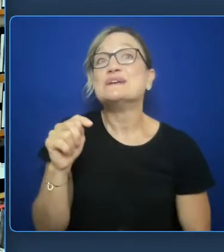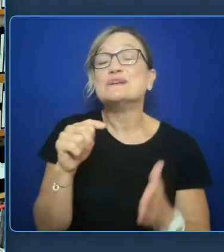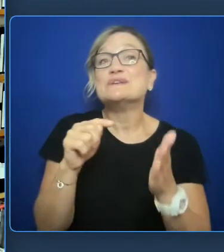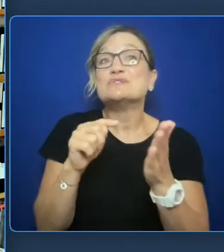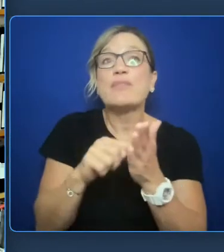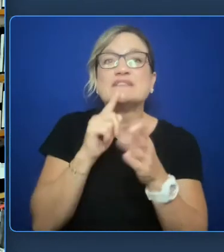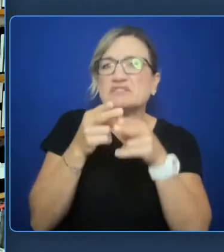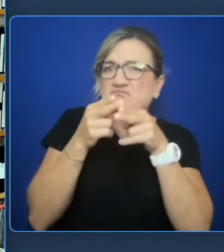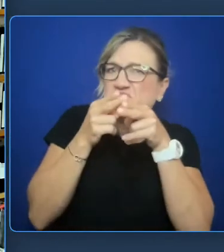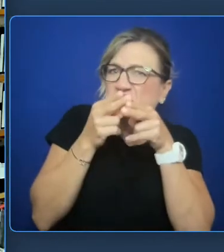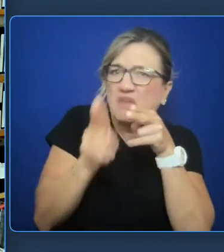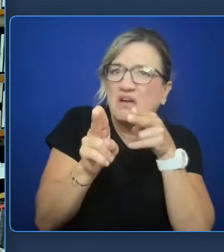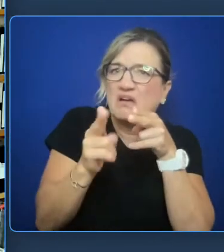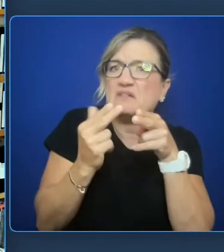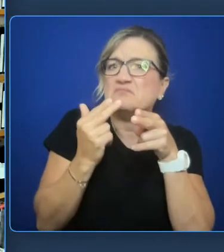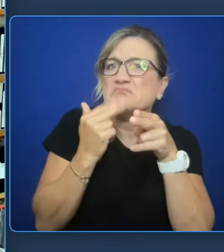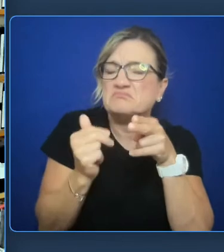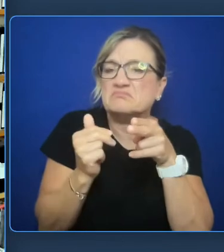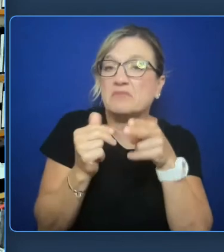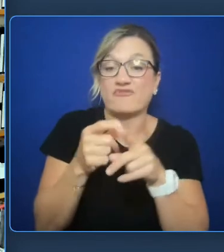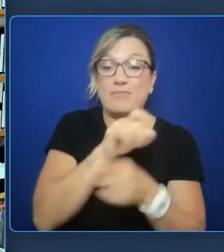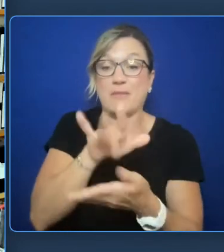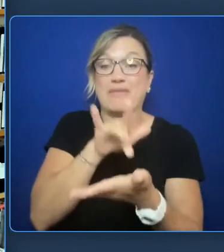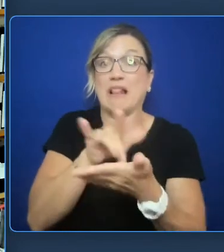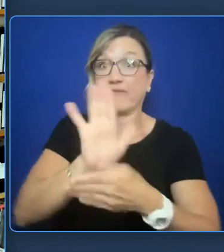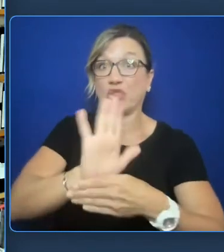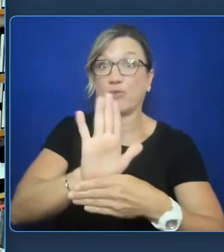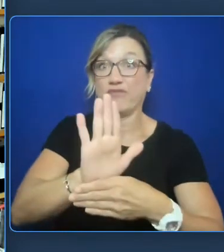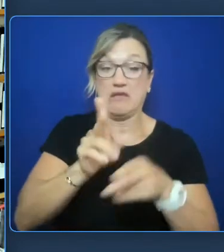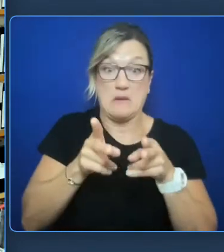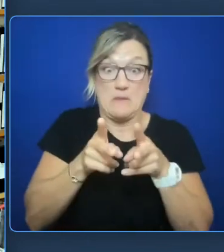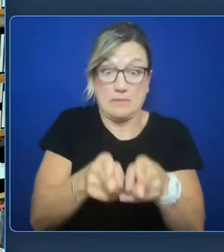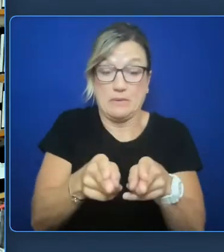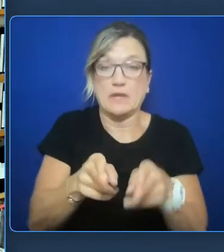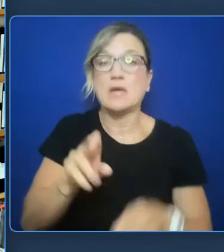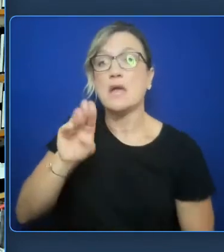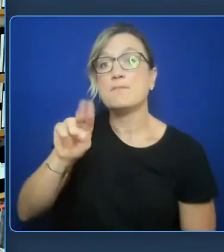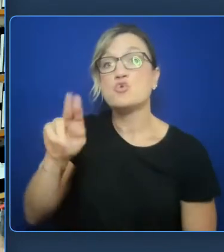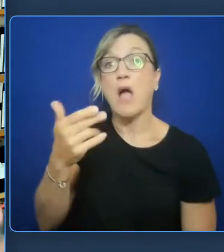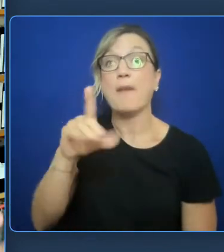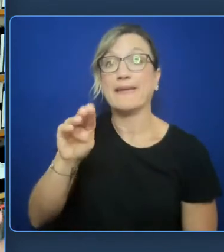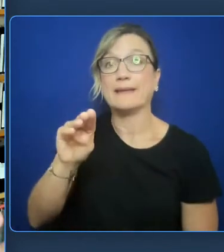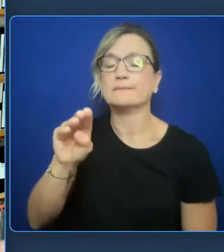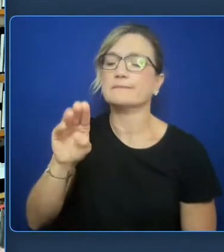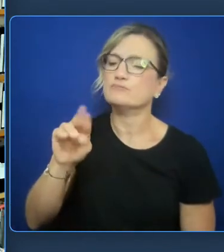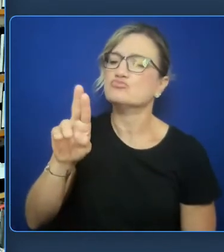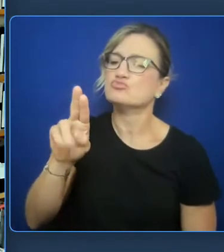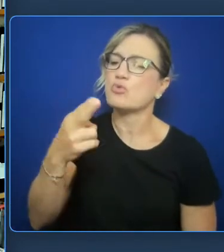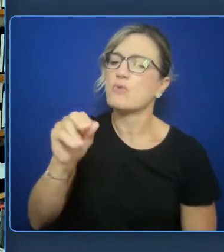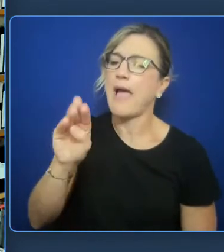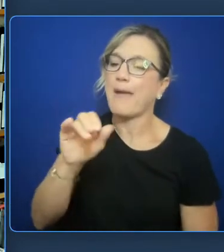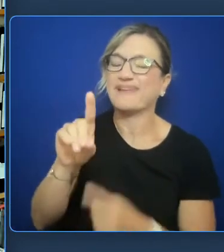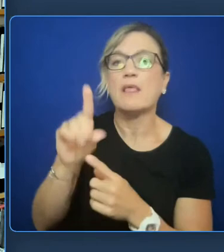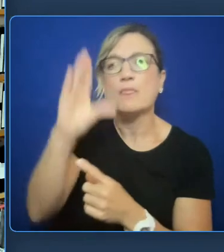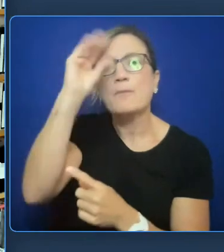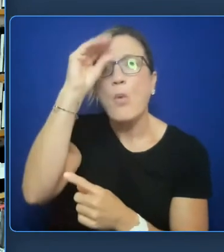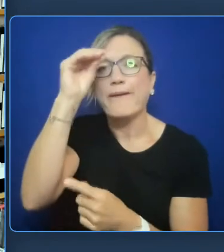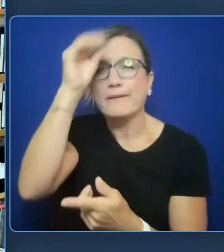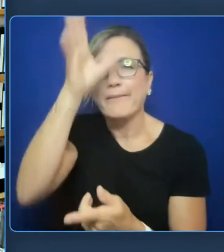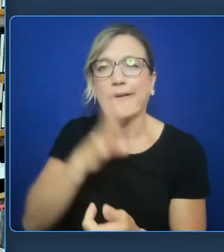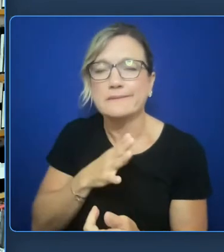This is an excerpt, short excerpt from the middle of the film. Muhammad, the boy, that's